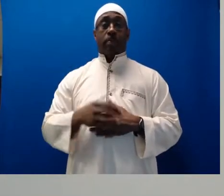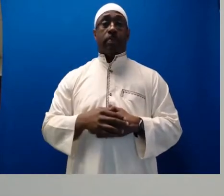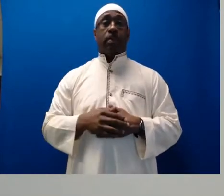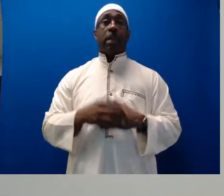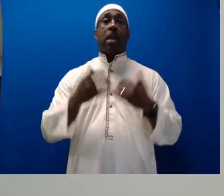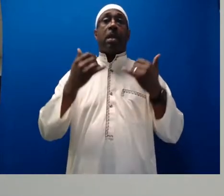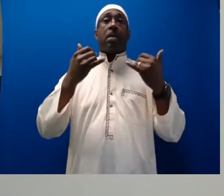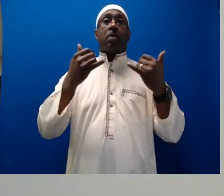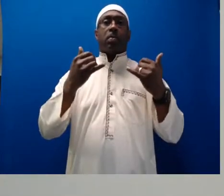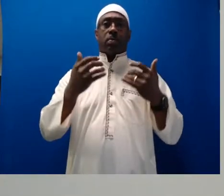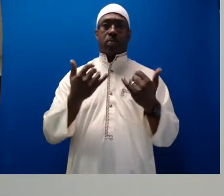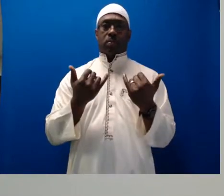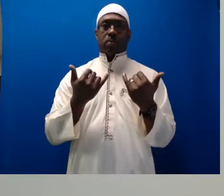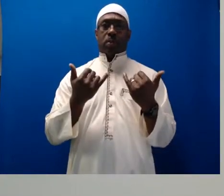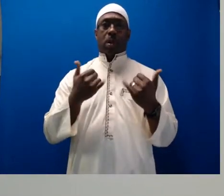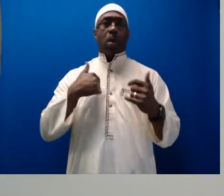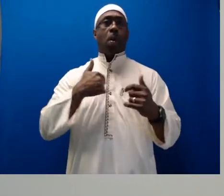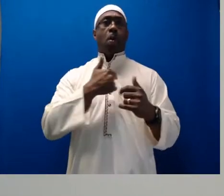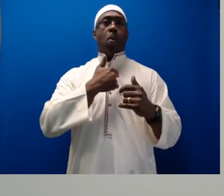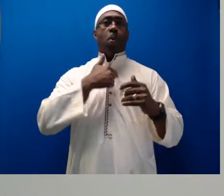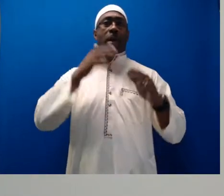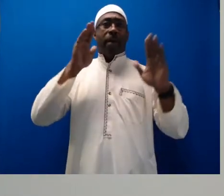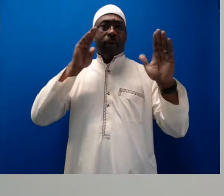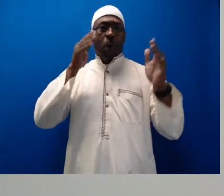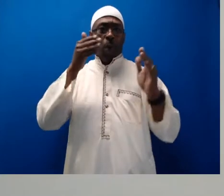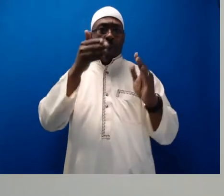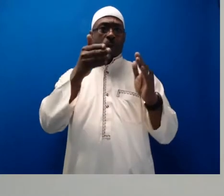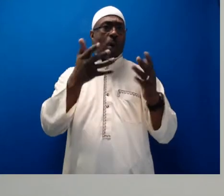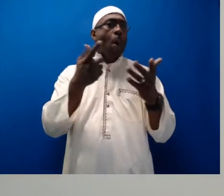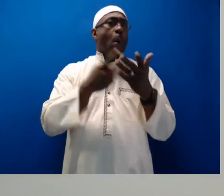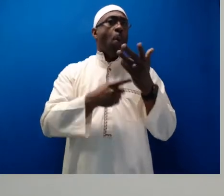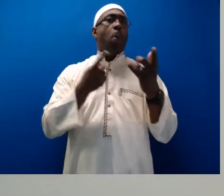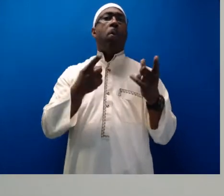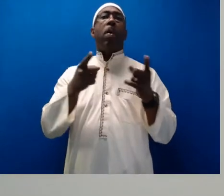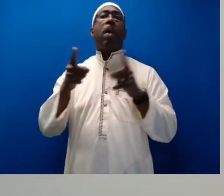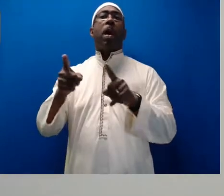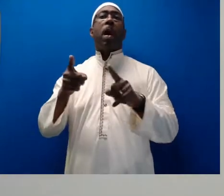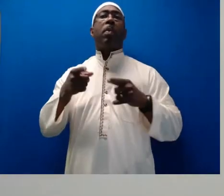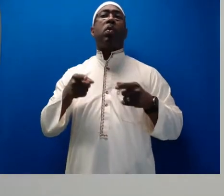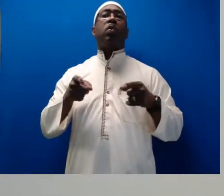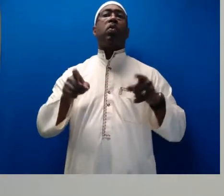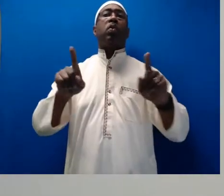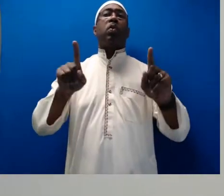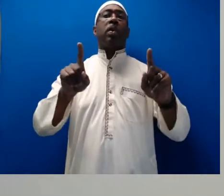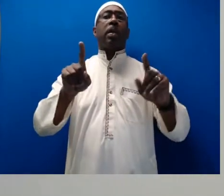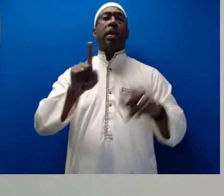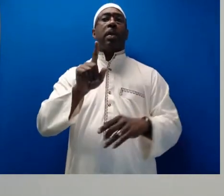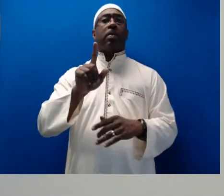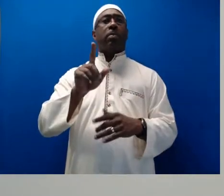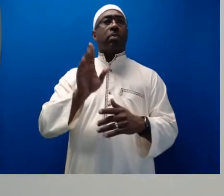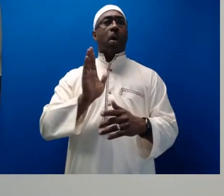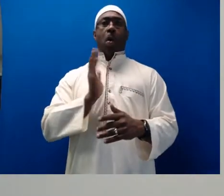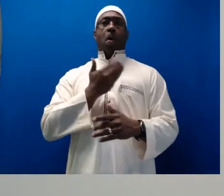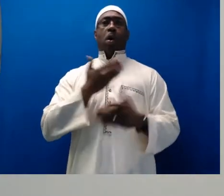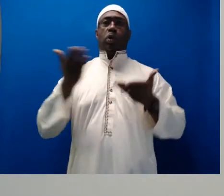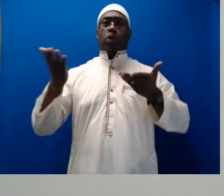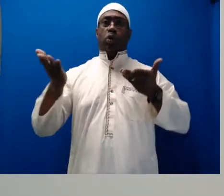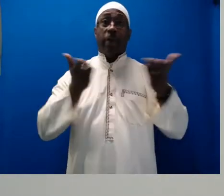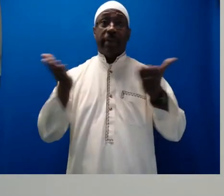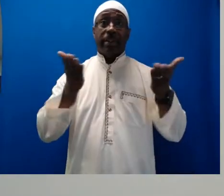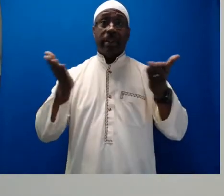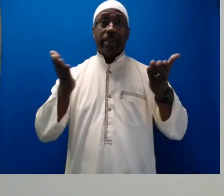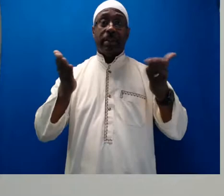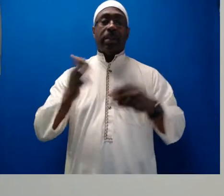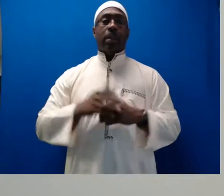today, bi'idhnillahi azza wa jal, we focus on what takes place during the actual service, what takes place during